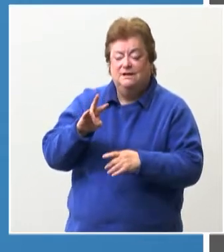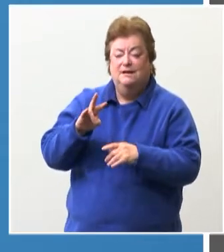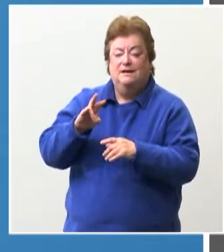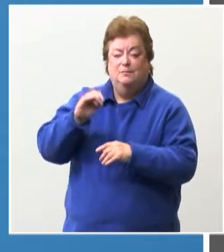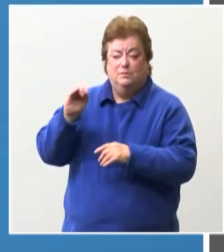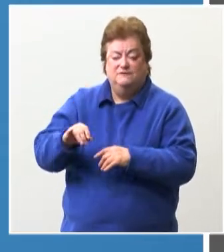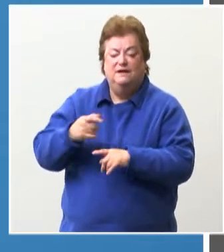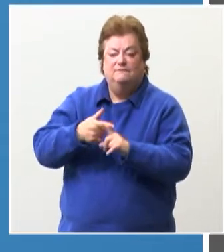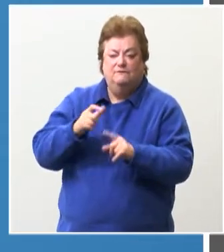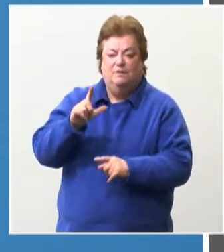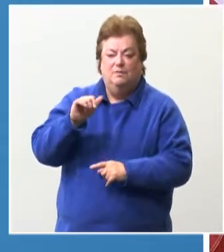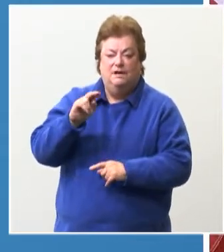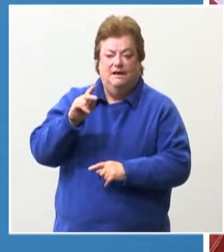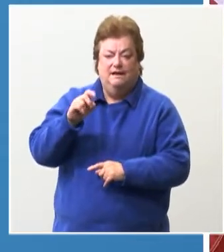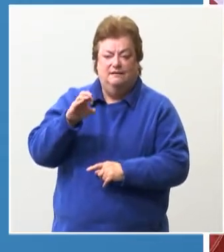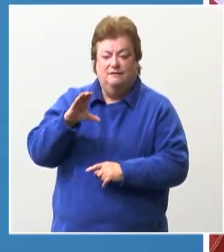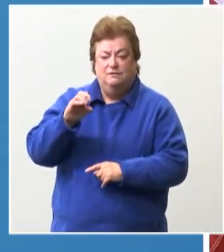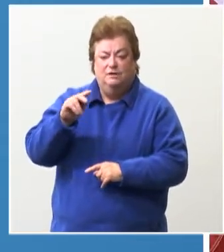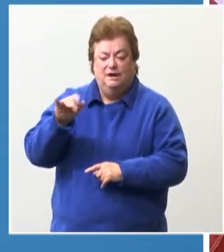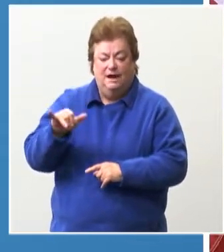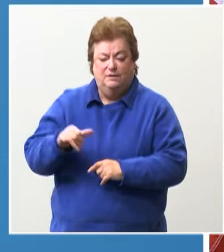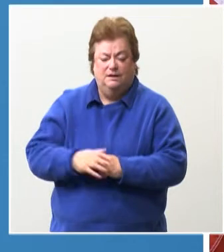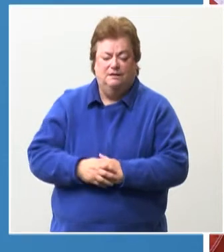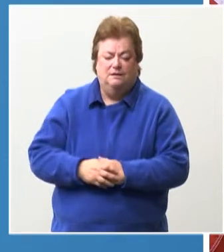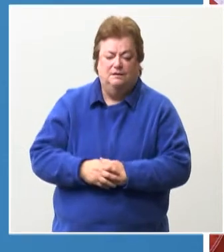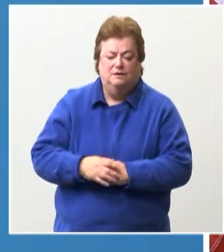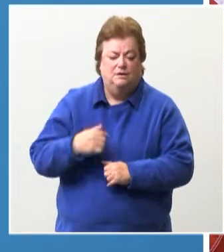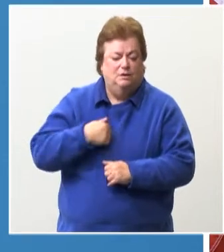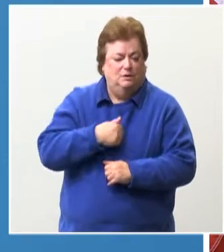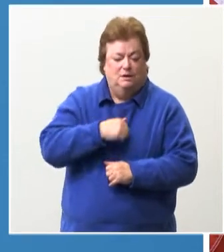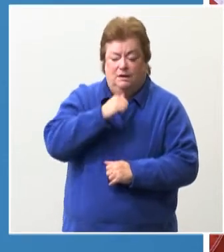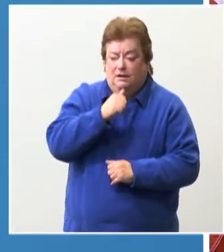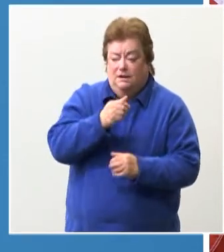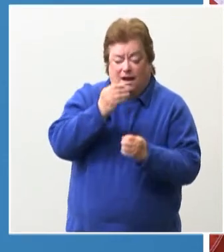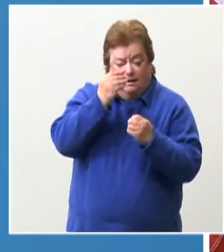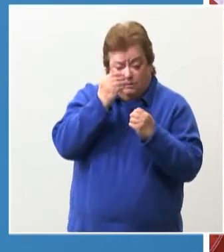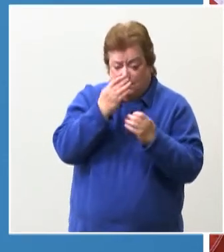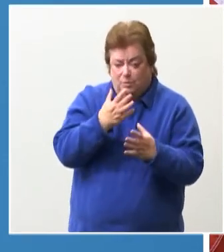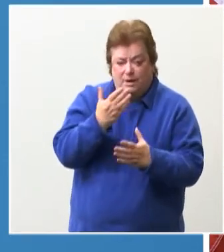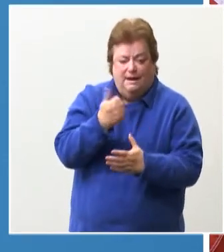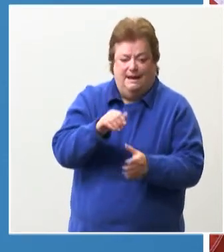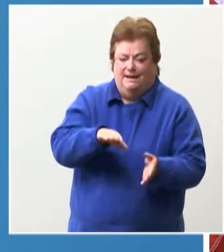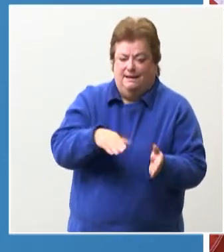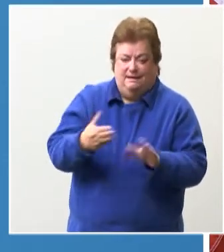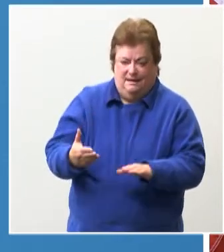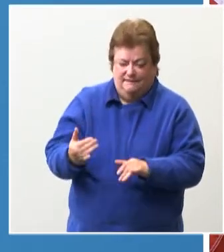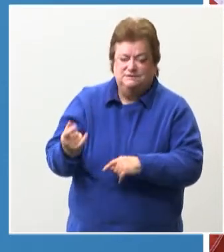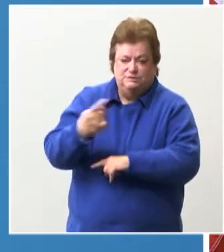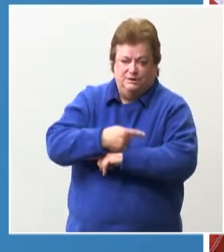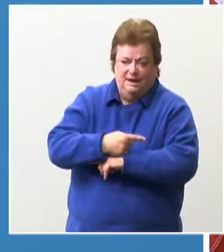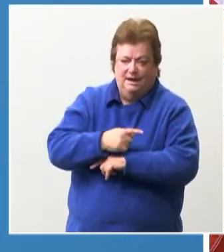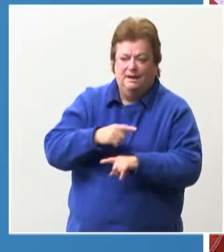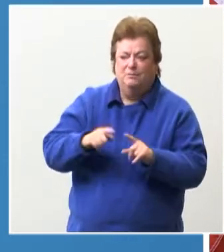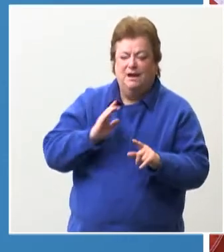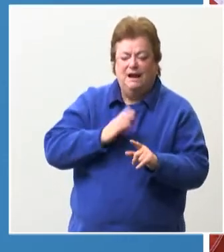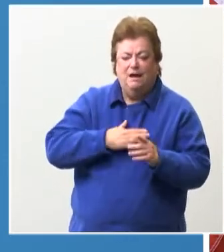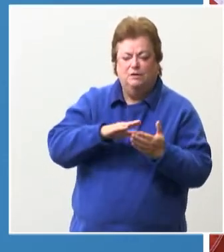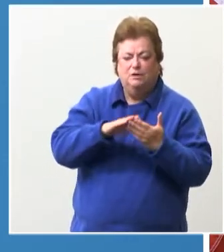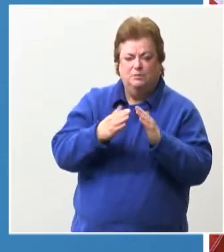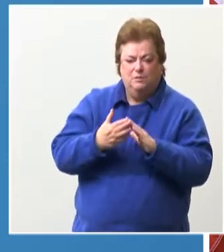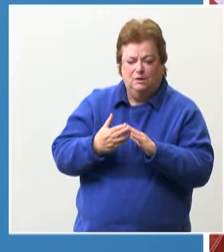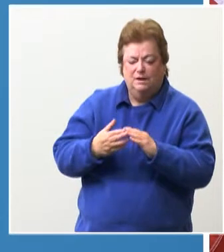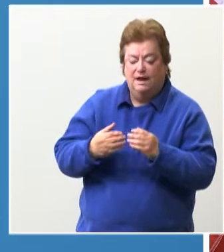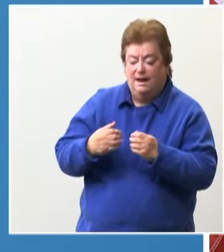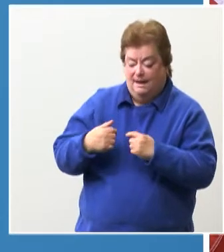Lancaster County. We are not reporting any deaths today, but our community has